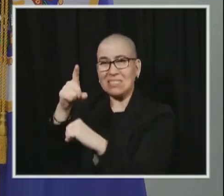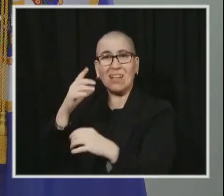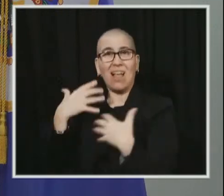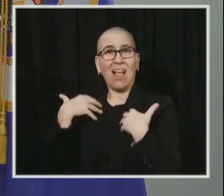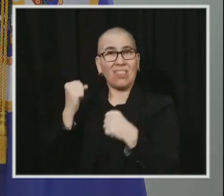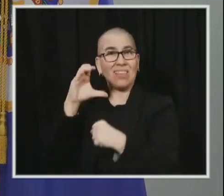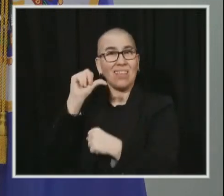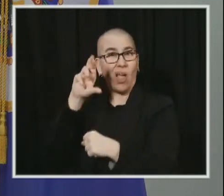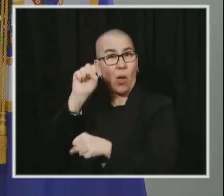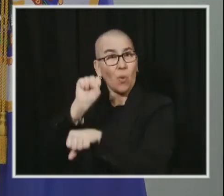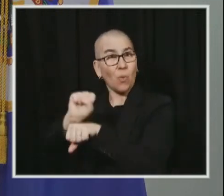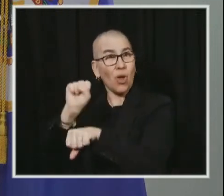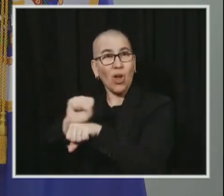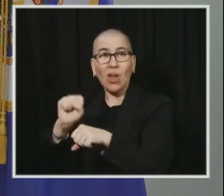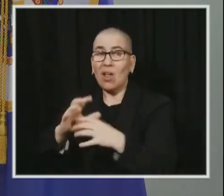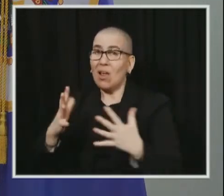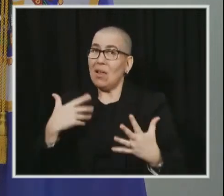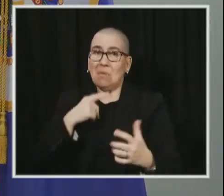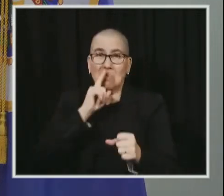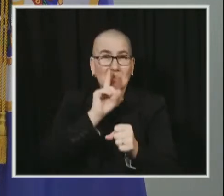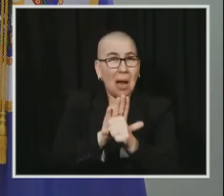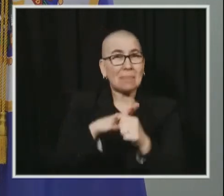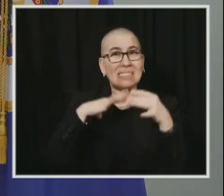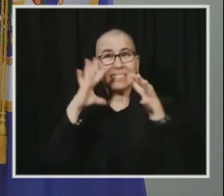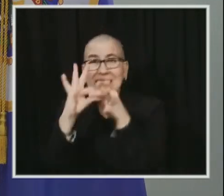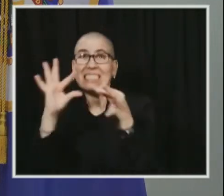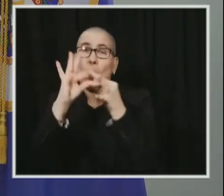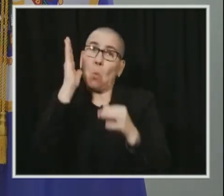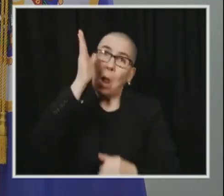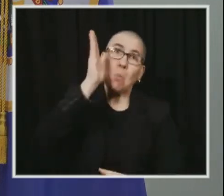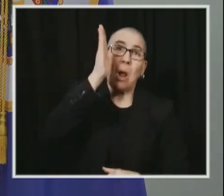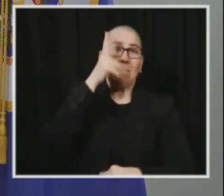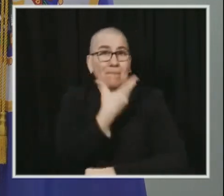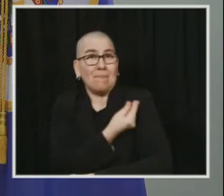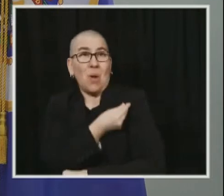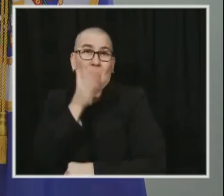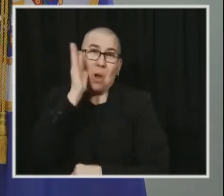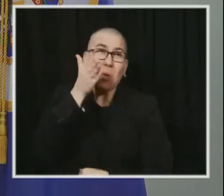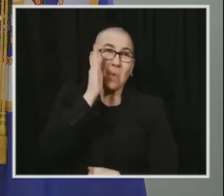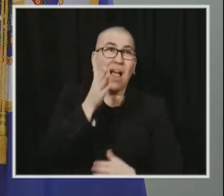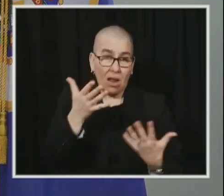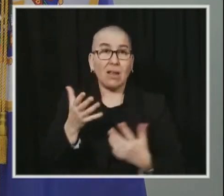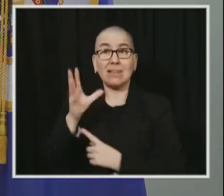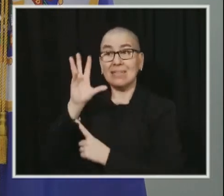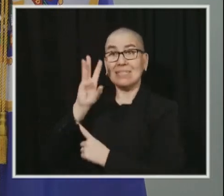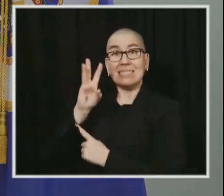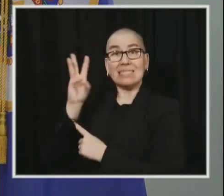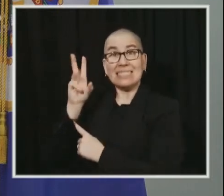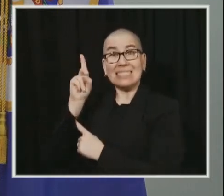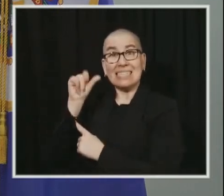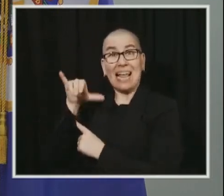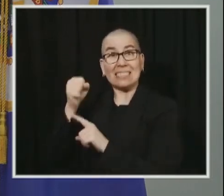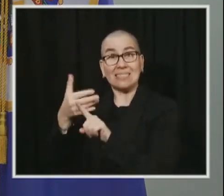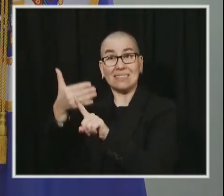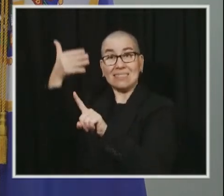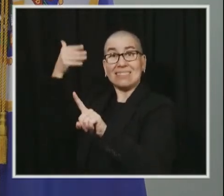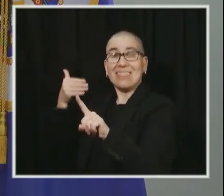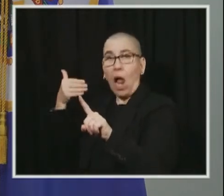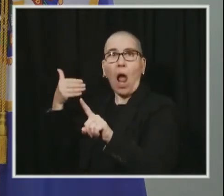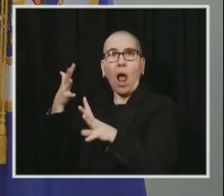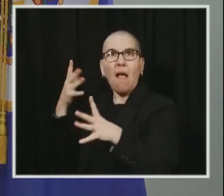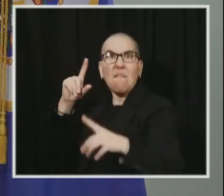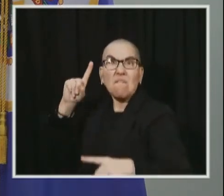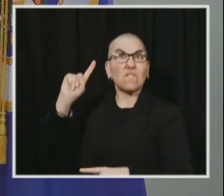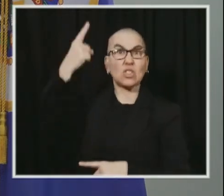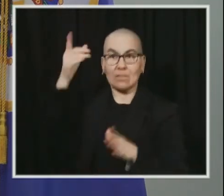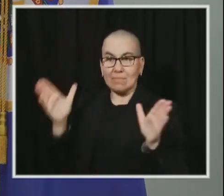there will be a vaccine. Well, that point was about 56 days ago when it started arriving in Minnesota. And our case numbers now, and we'll talk a little